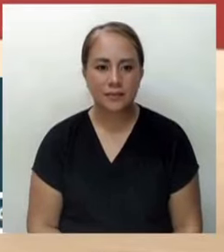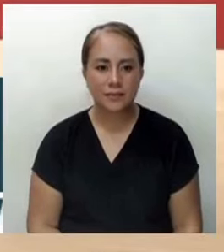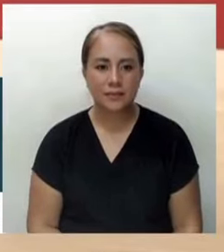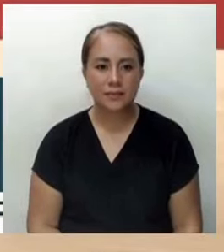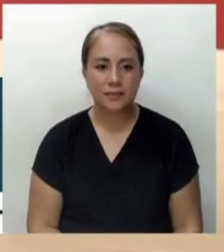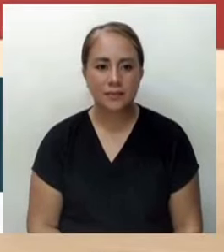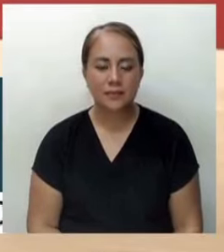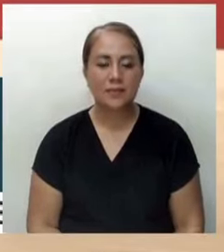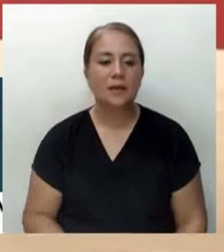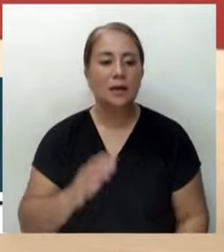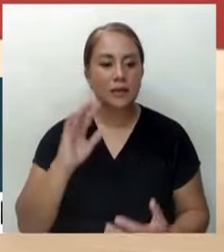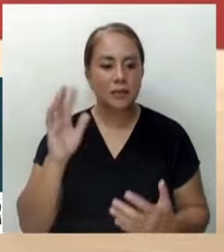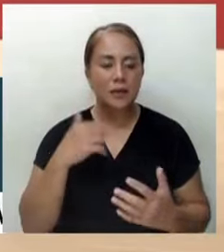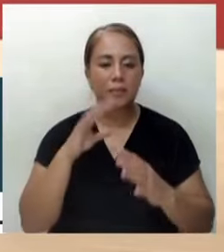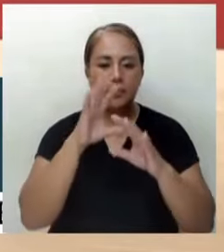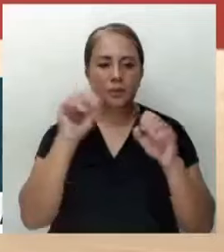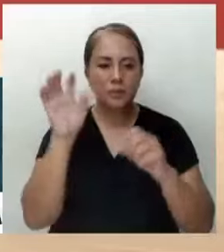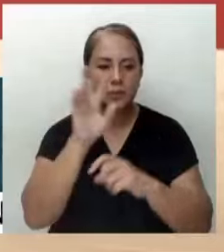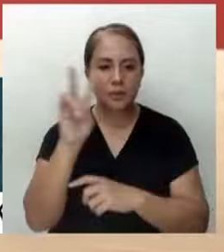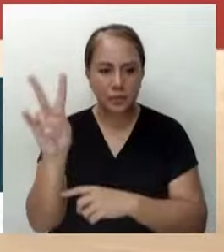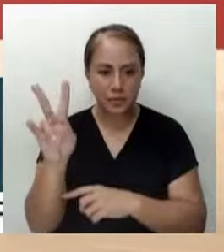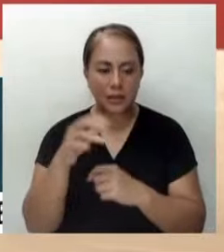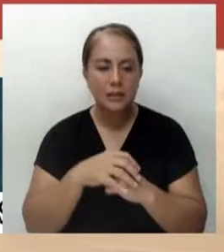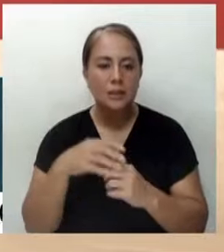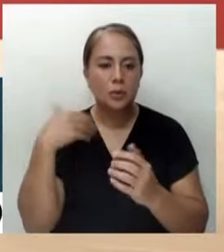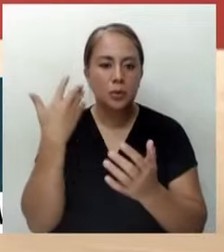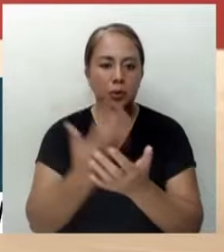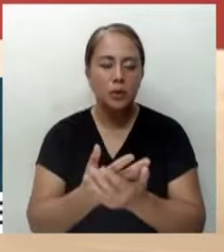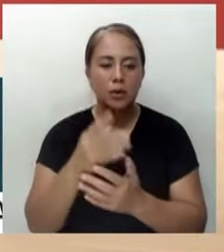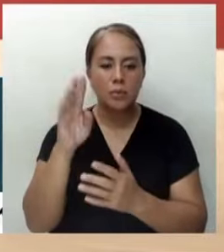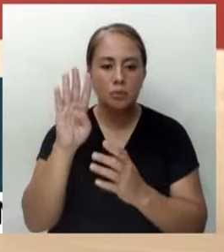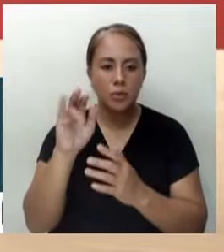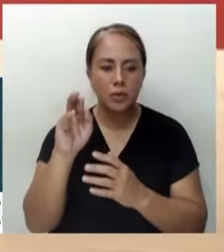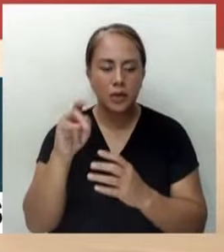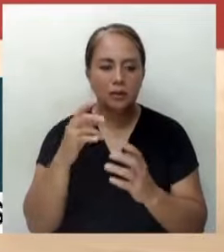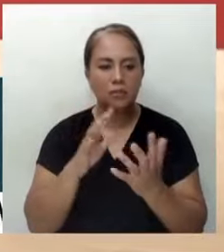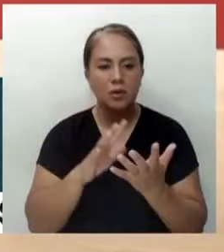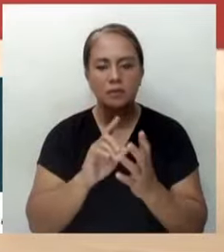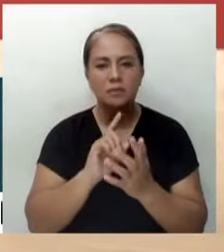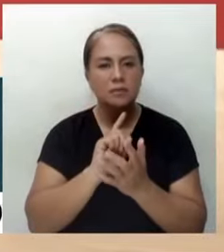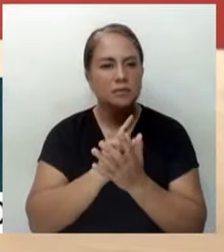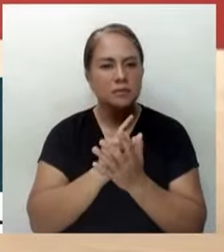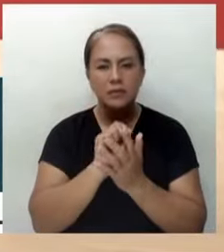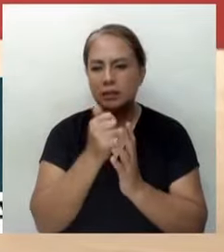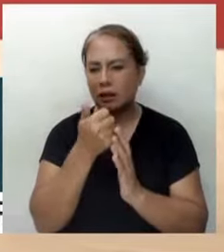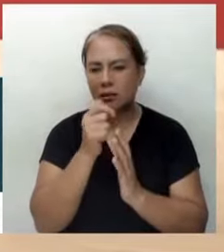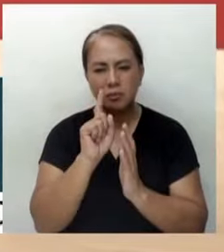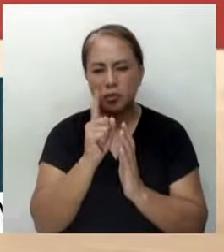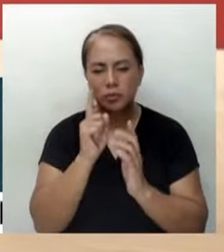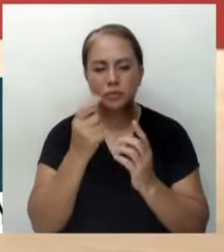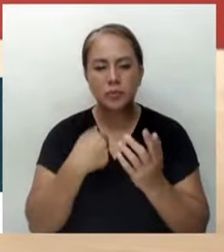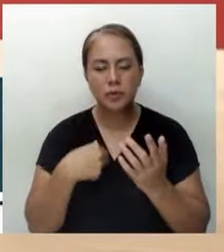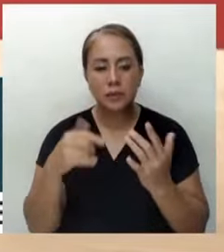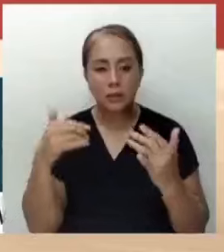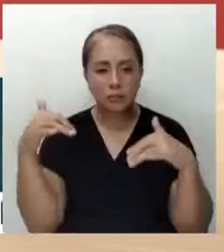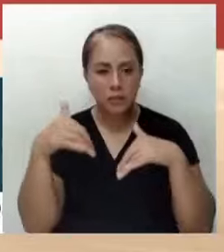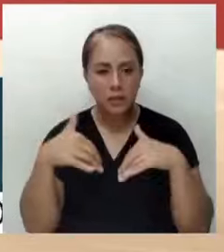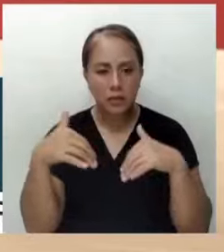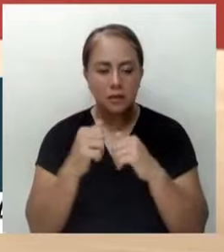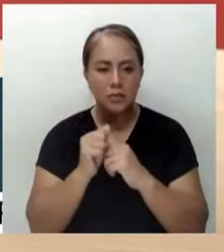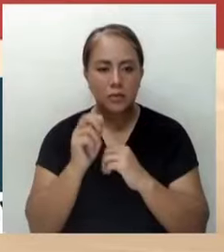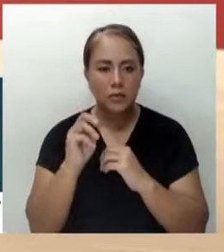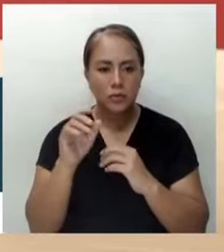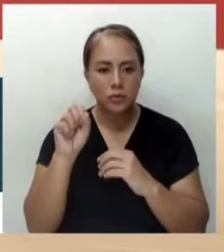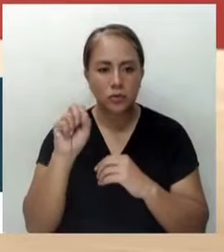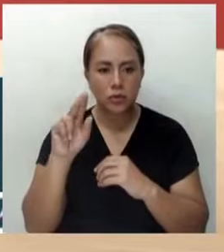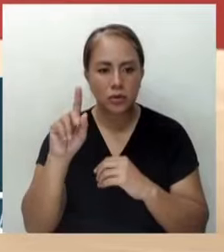Hi, Carmina. President Ferdinand Marcos Jr. arrived here in Brunei a minute past 10 in the morning, and he is currently in a meeting with Bruneian Sultan